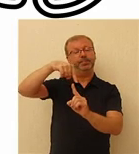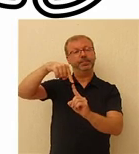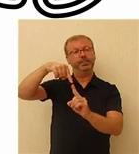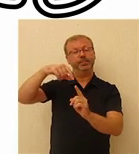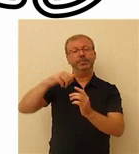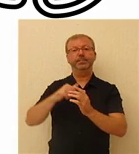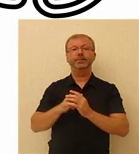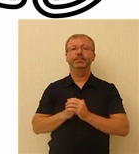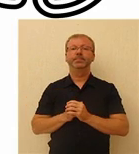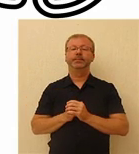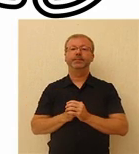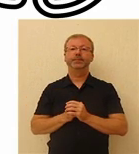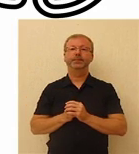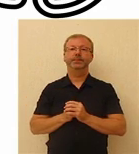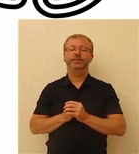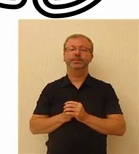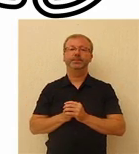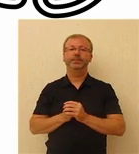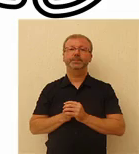15 circuits.